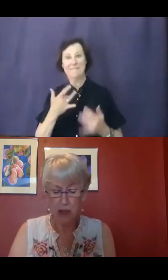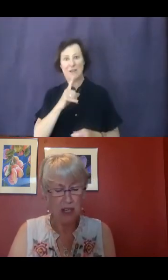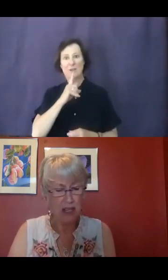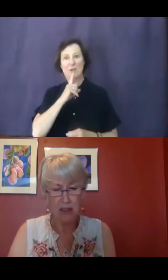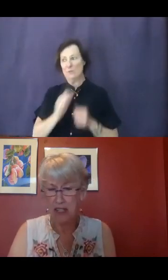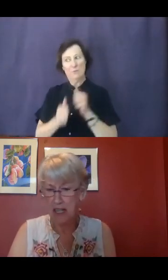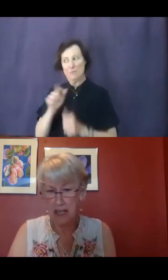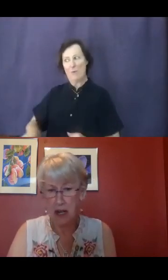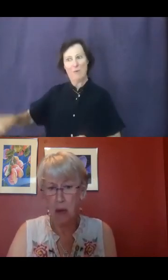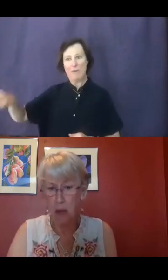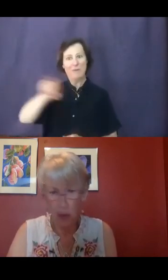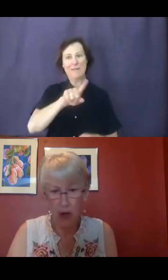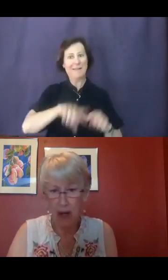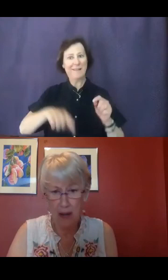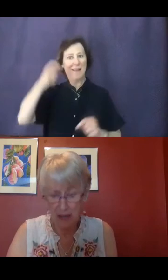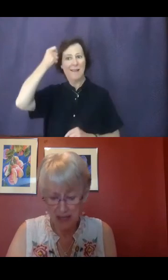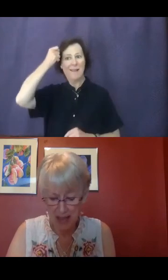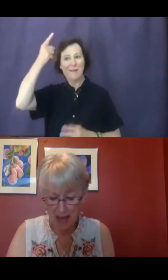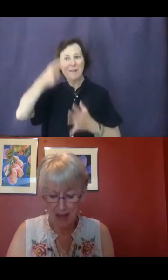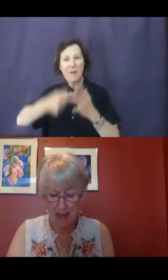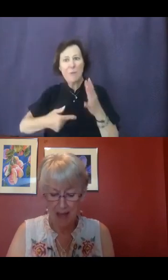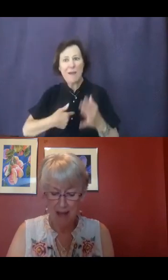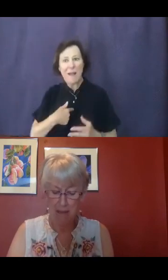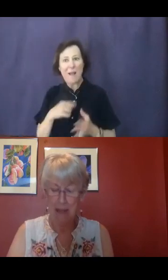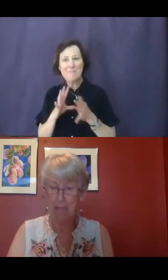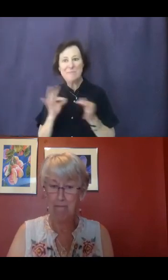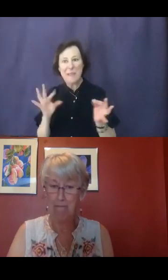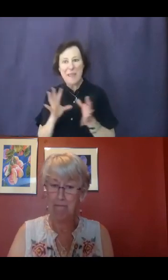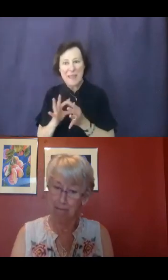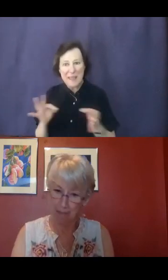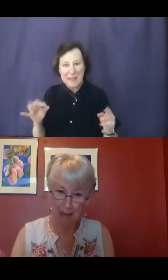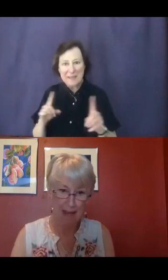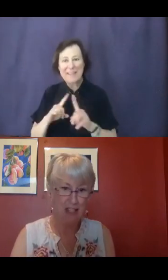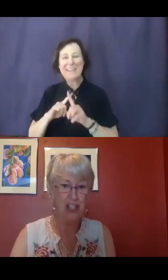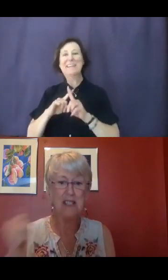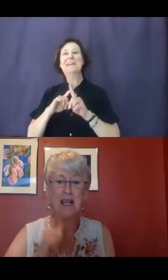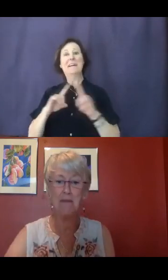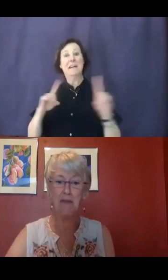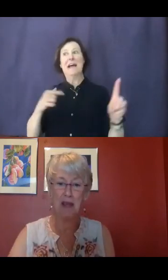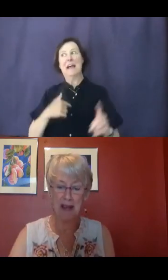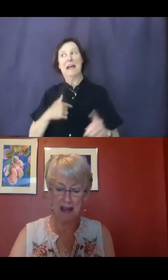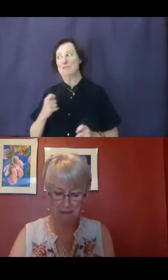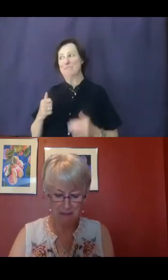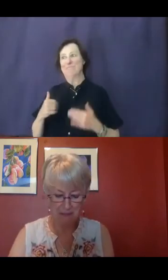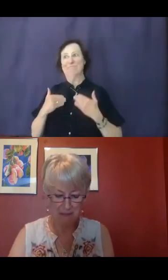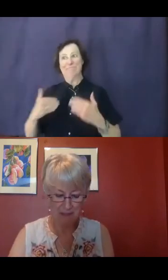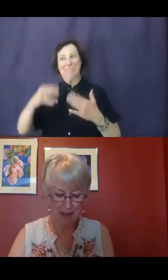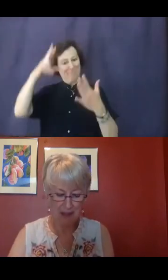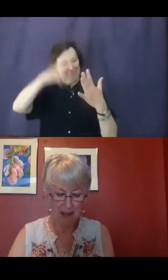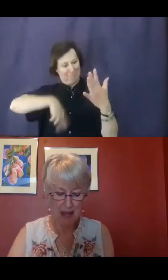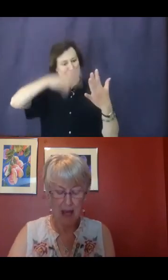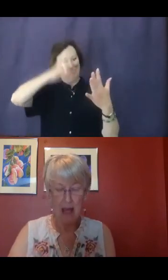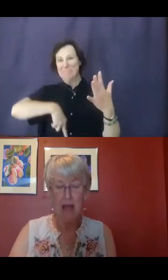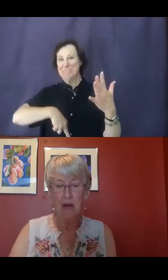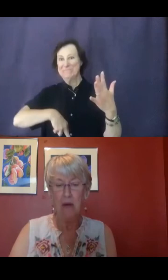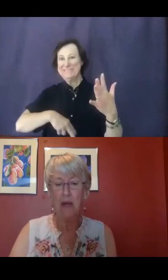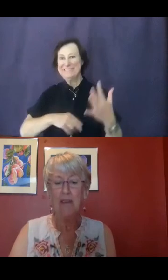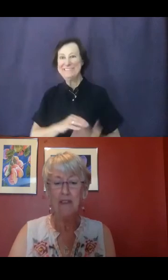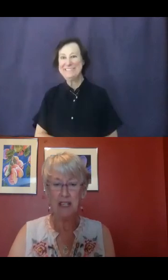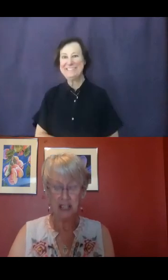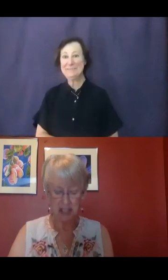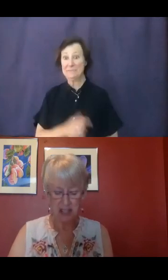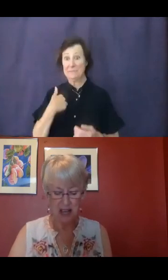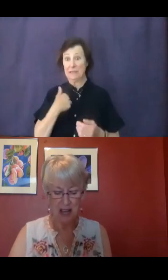them couldn't understand a word I was saying, but I just kept reading. When